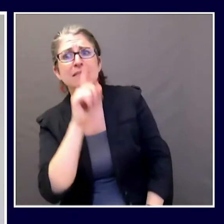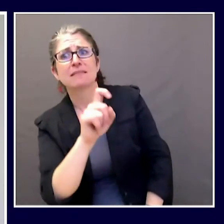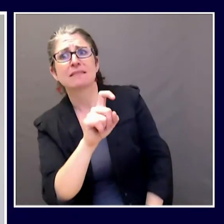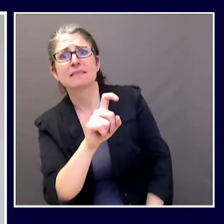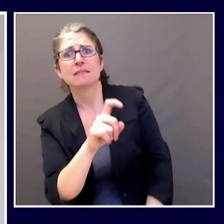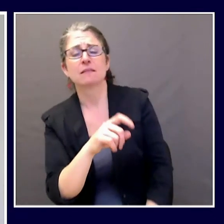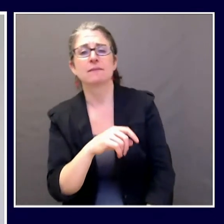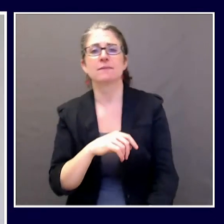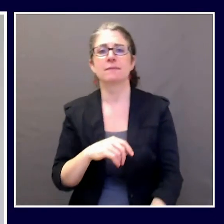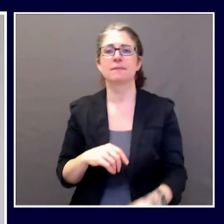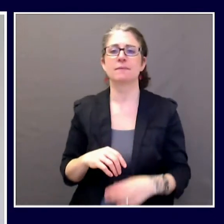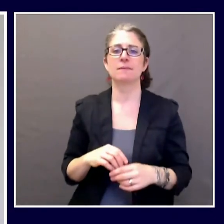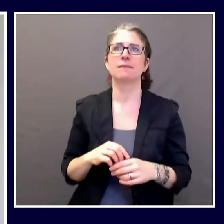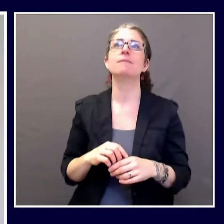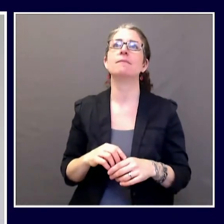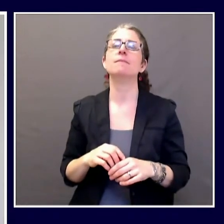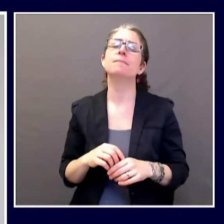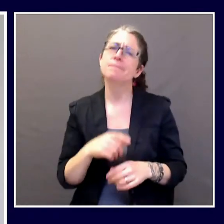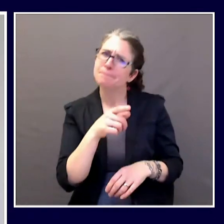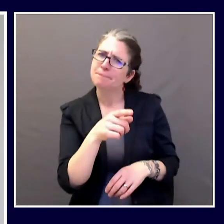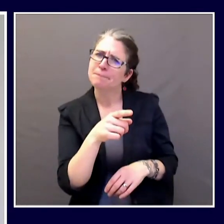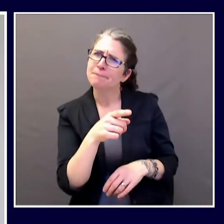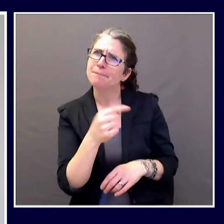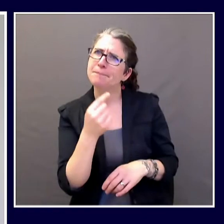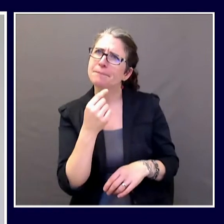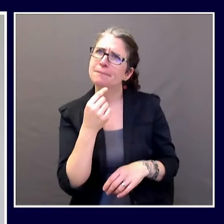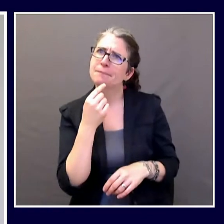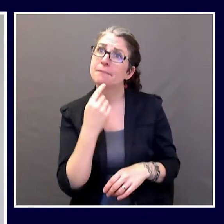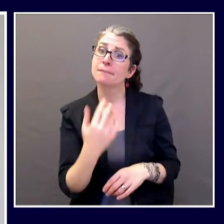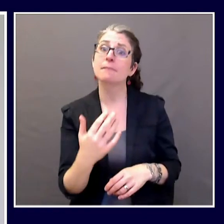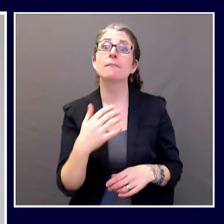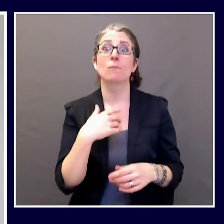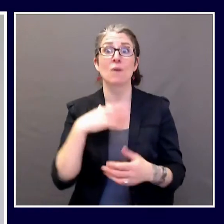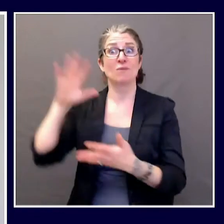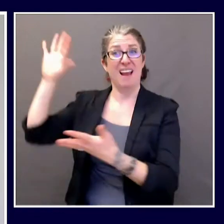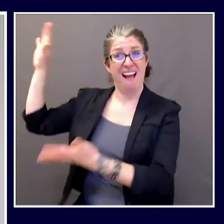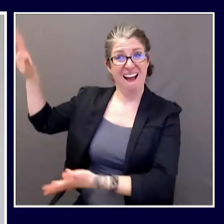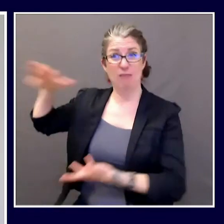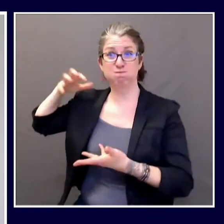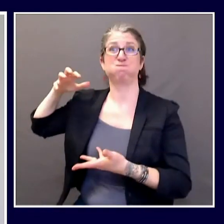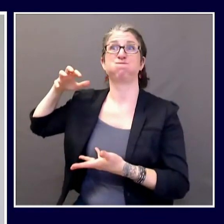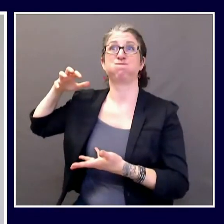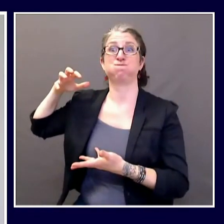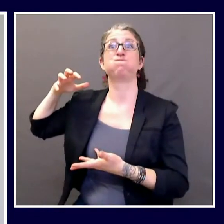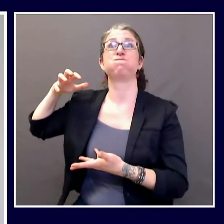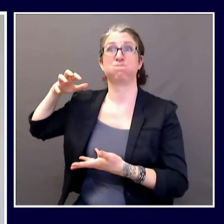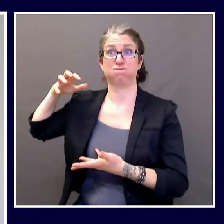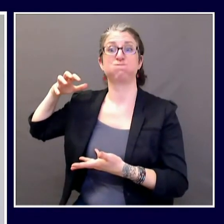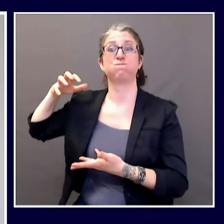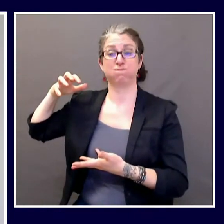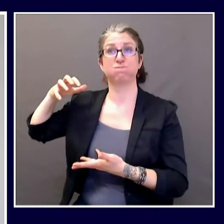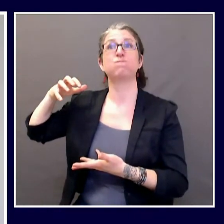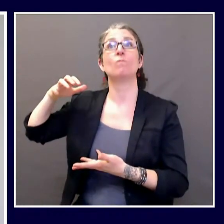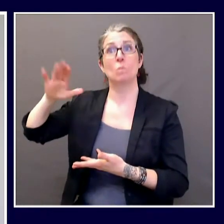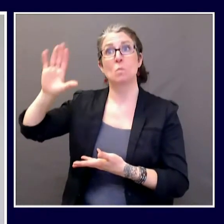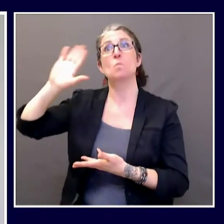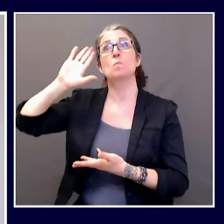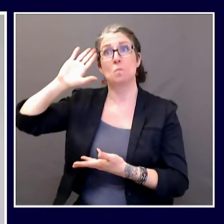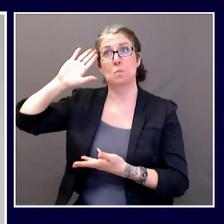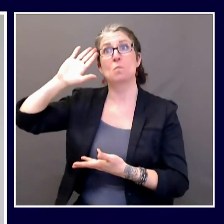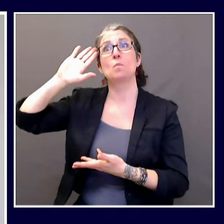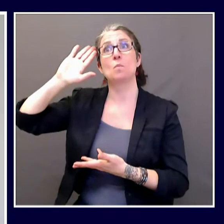when we have enough vaccine, you'd love for there to be clinics all over the place, from high volume sites, down to doctors' offices. And with